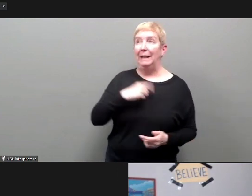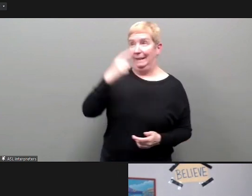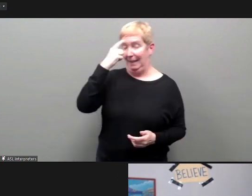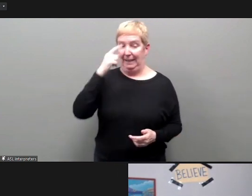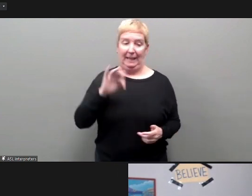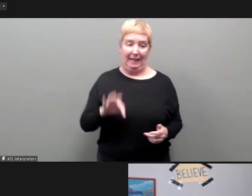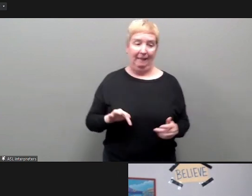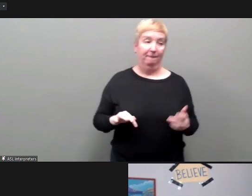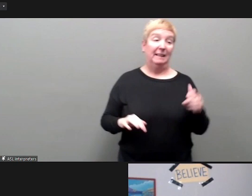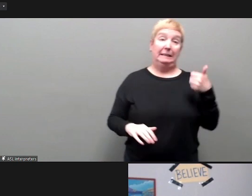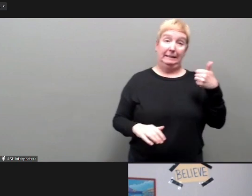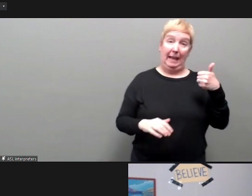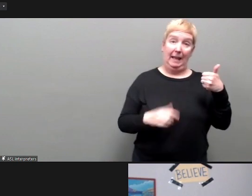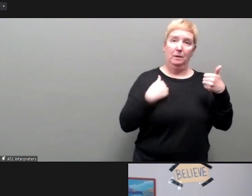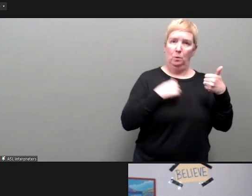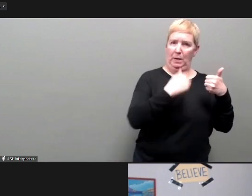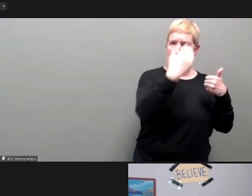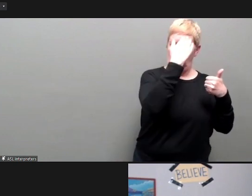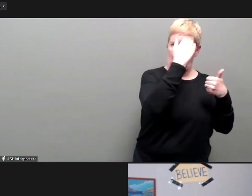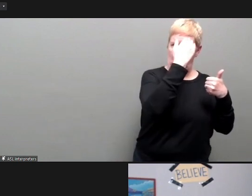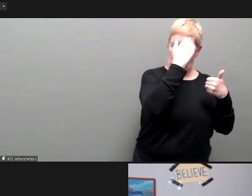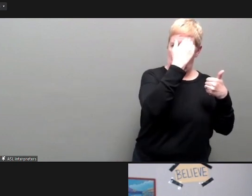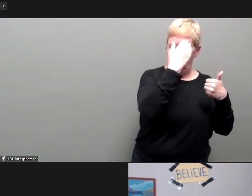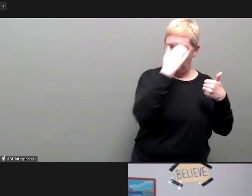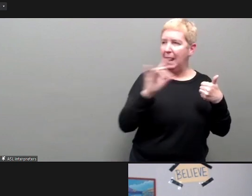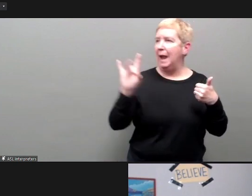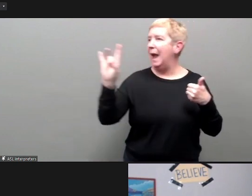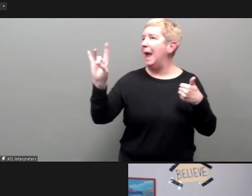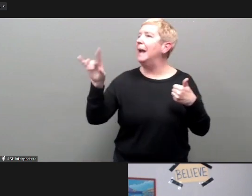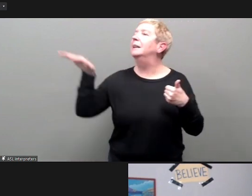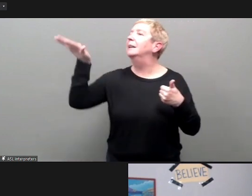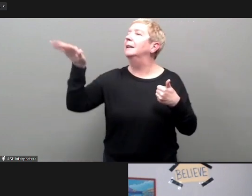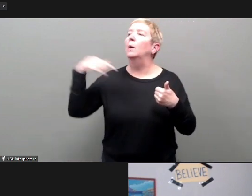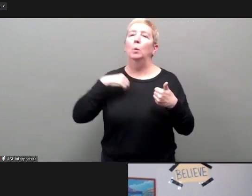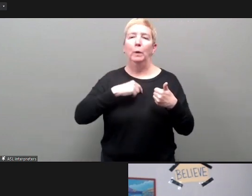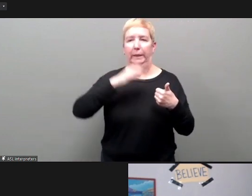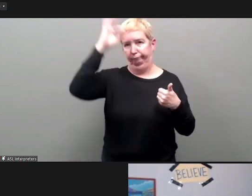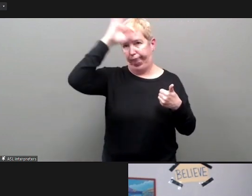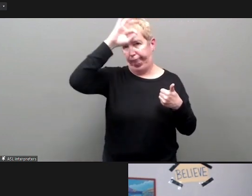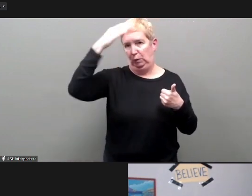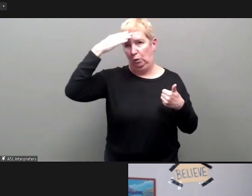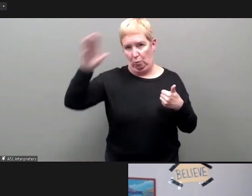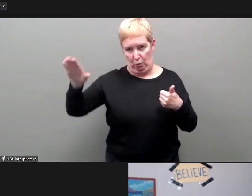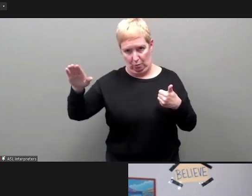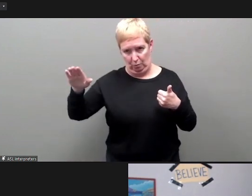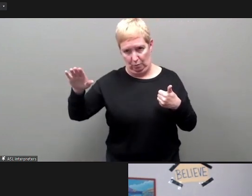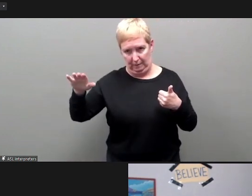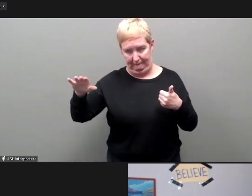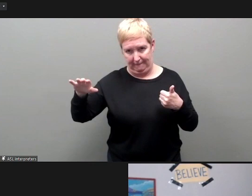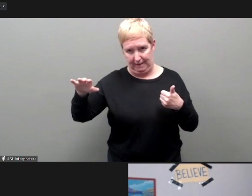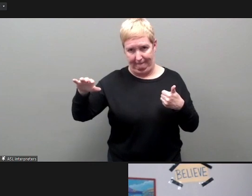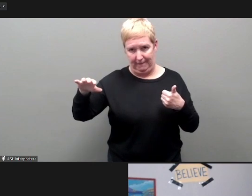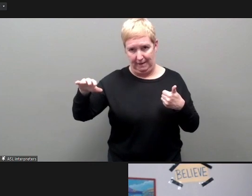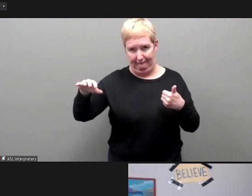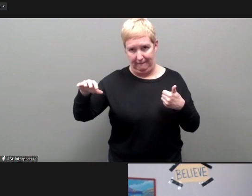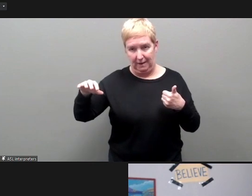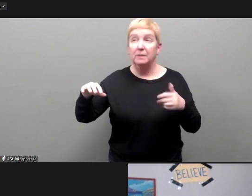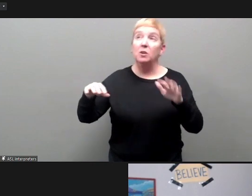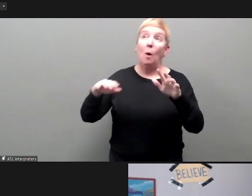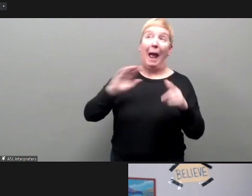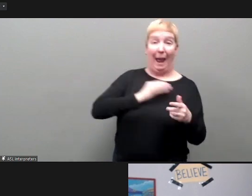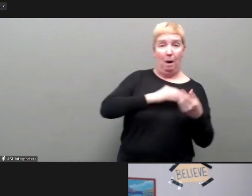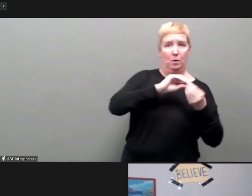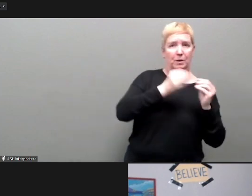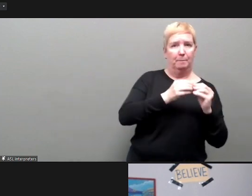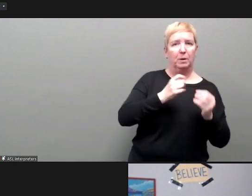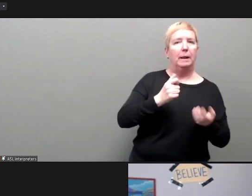know about, there may be another 8 cases out there. So we're one of the few states where that multiplier is actually below